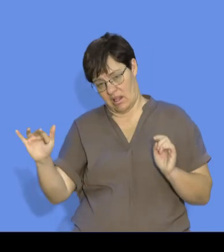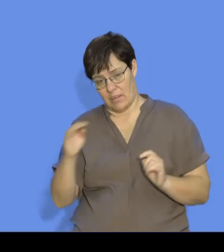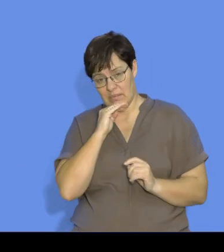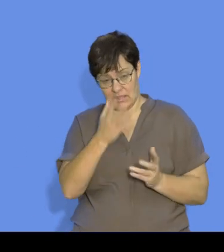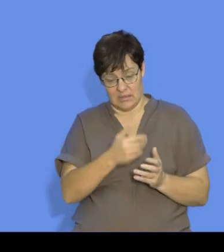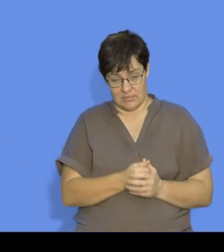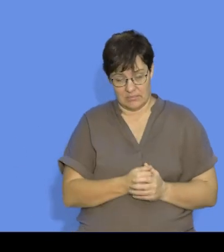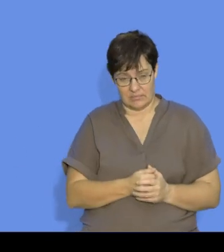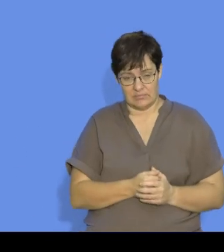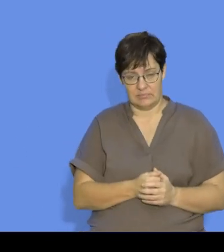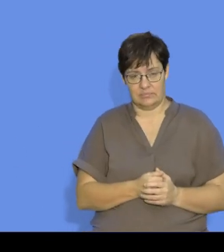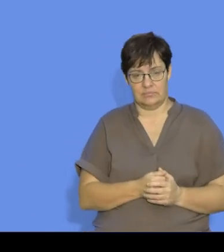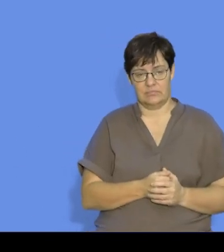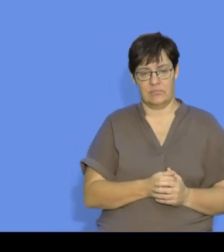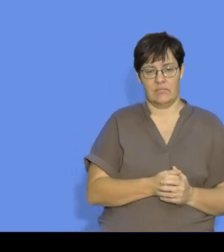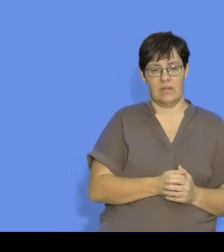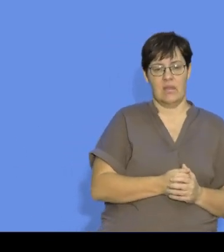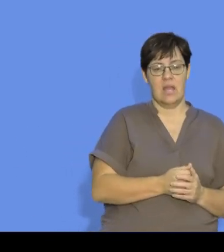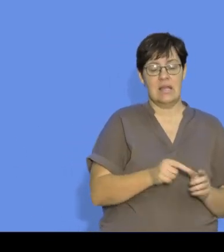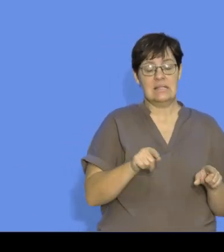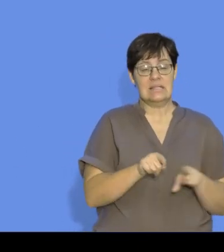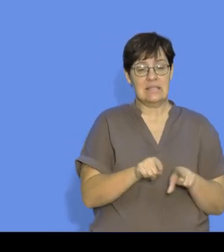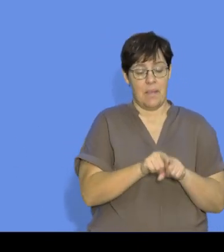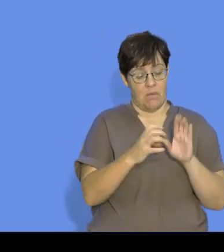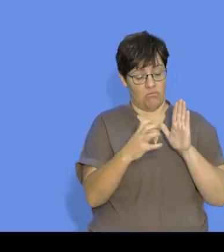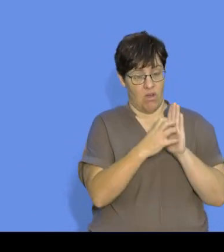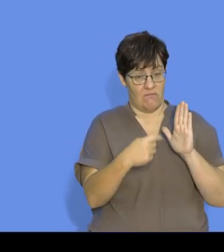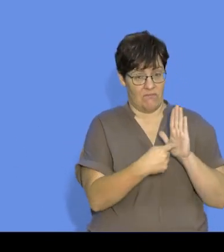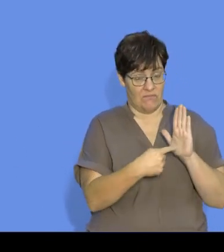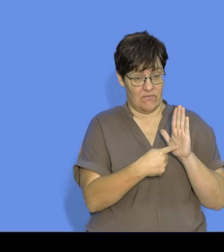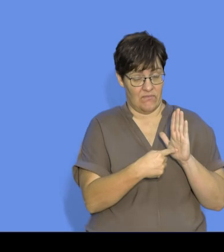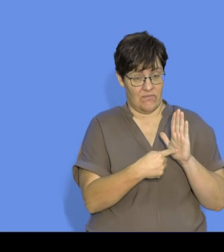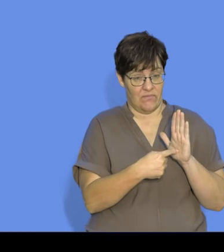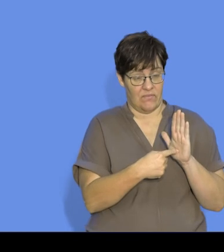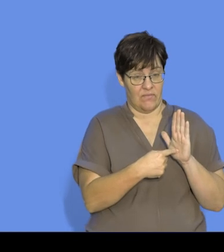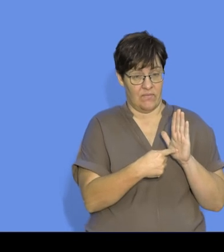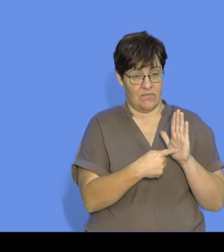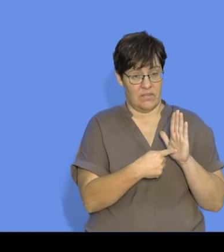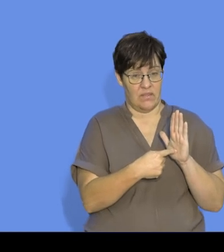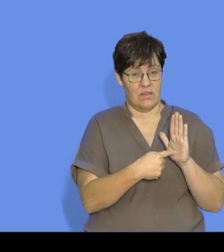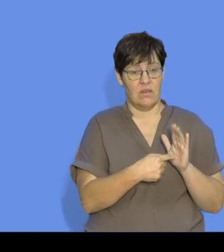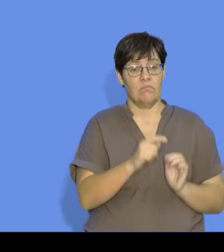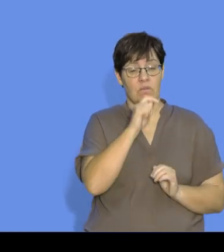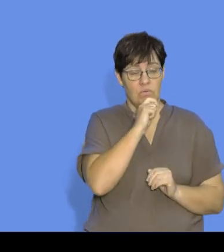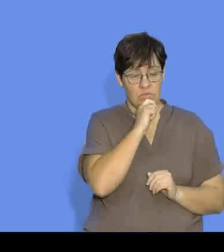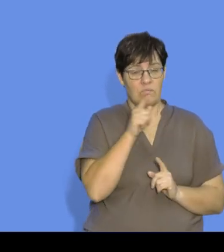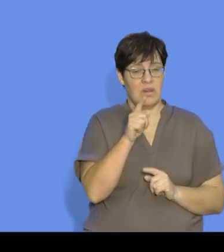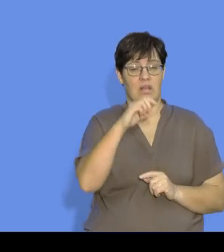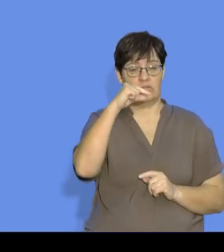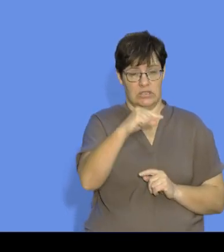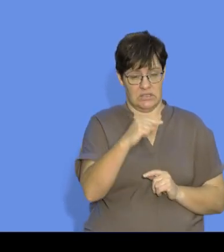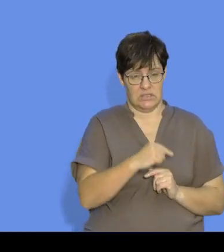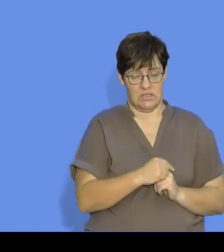something. And then if the very same graph that we are using, which is